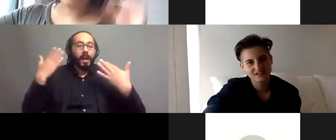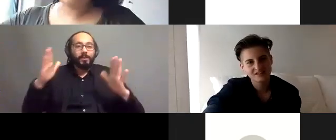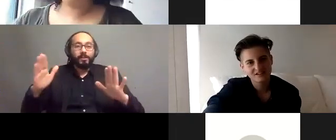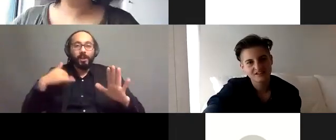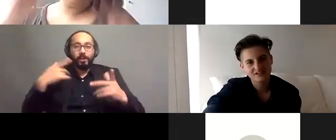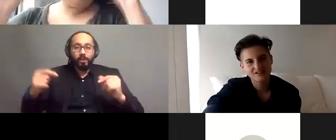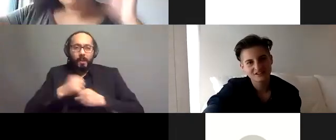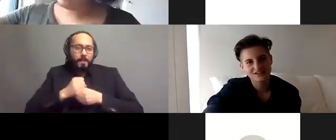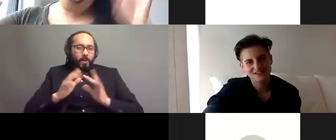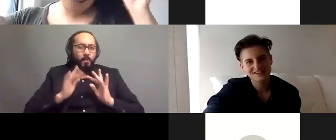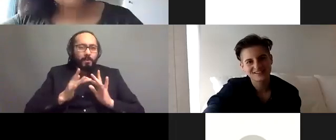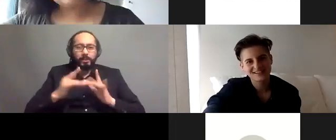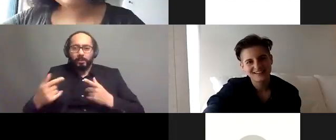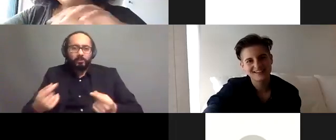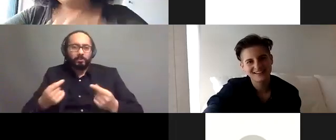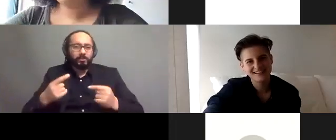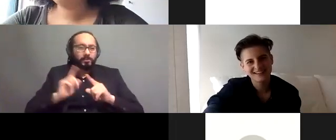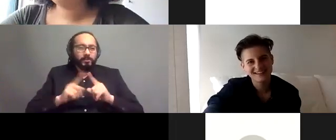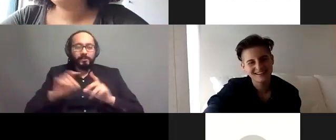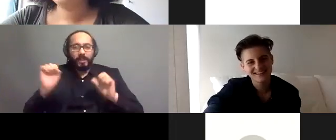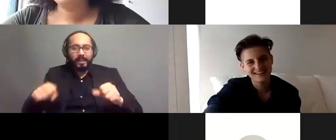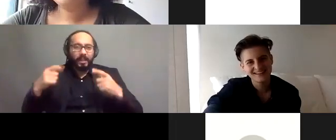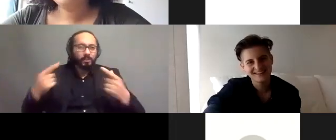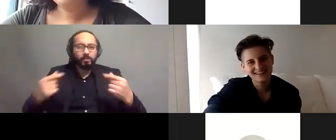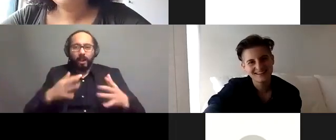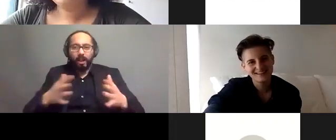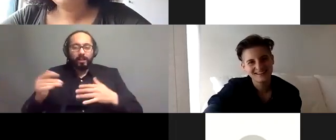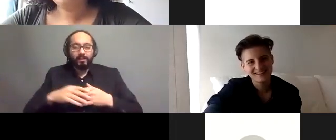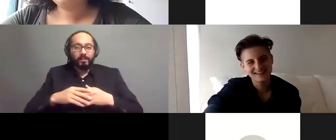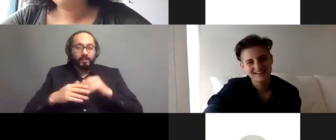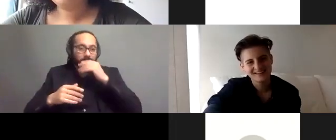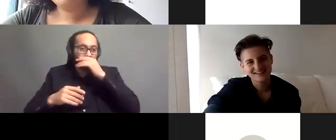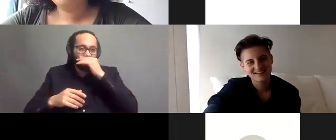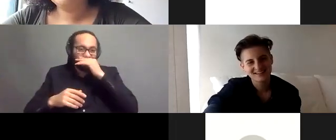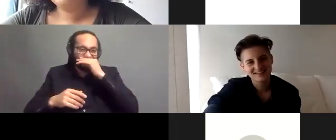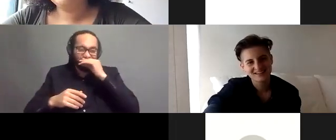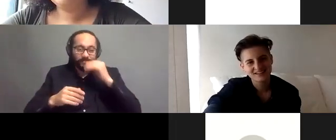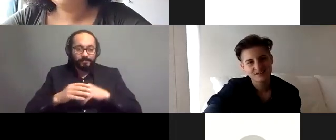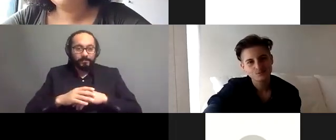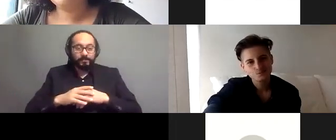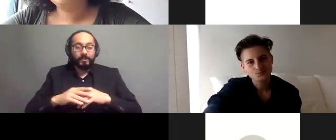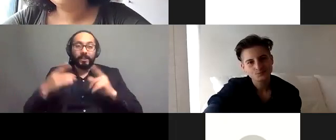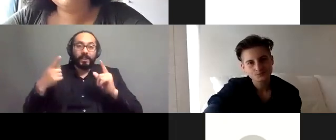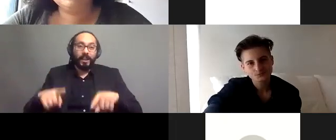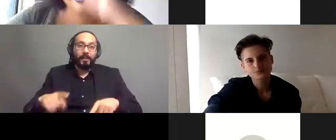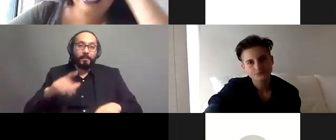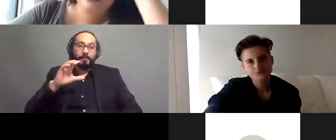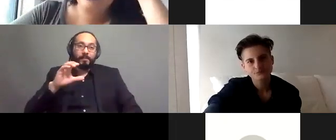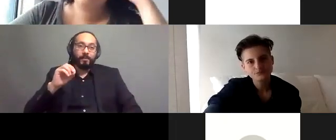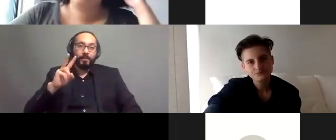the thing, and like, yeah, I got this. And then, you know, it was COVID and it was horrible.